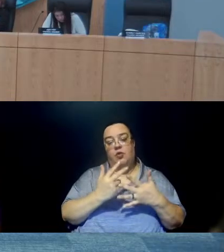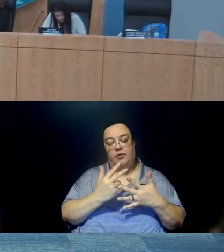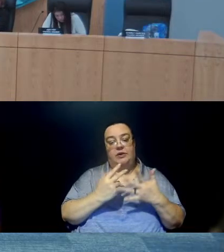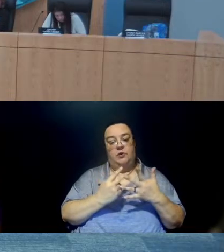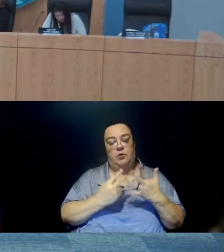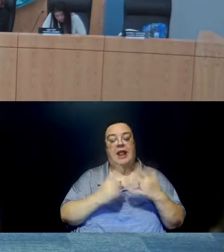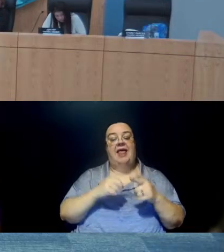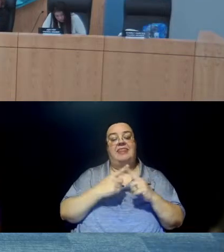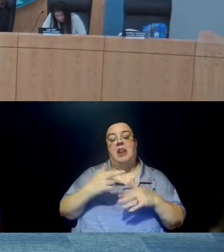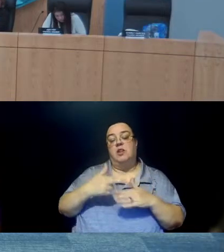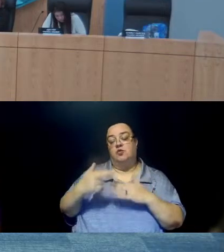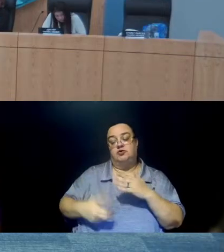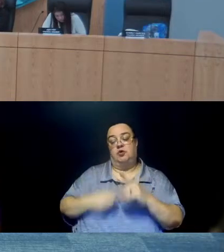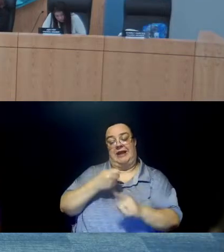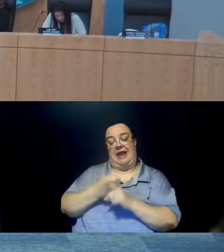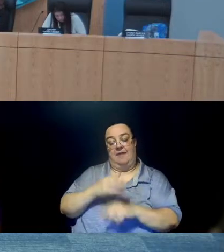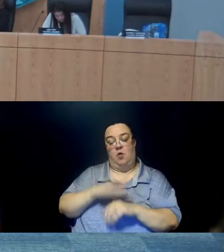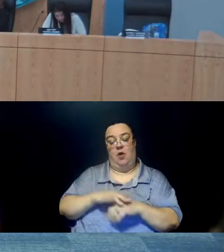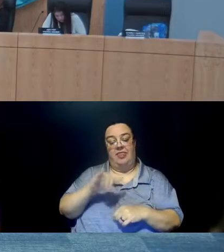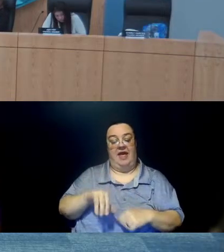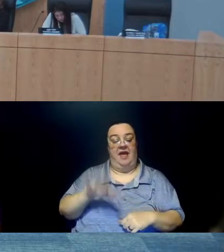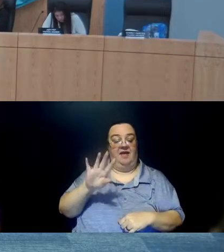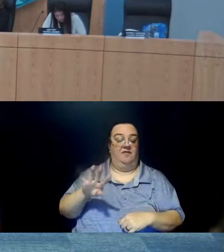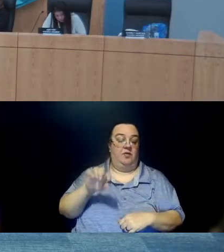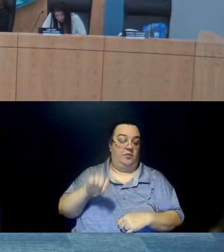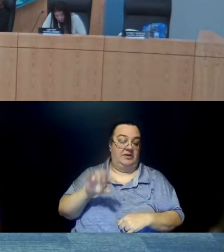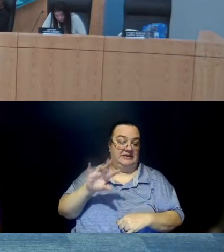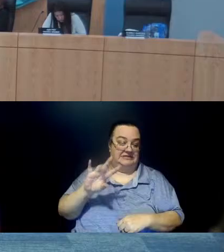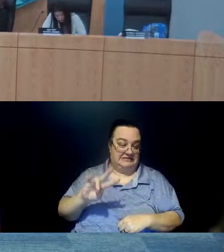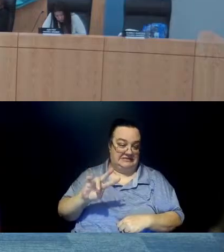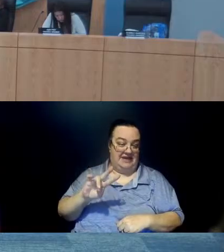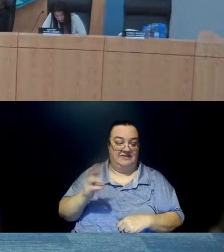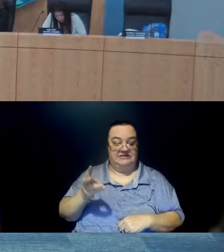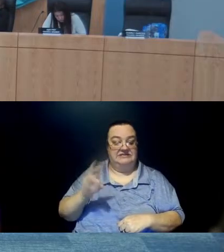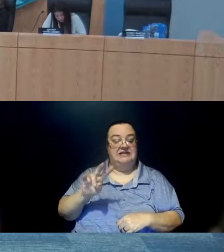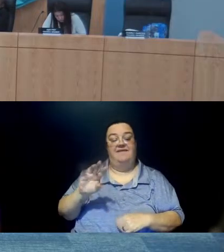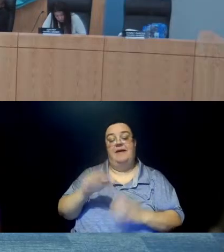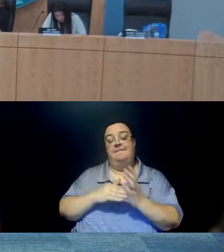impact on the $4.767 million fund balance.